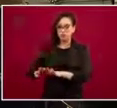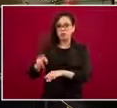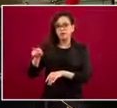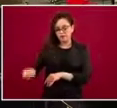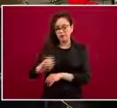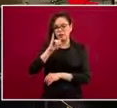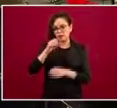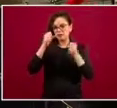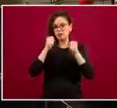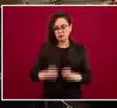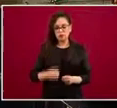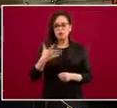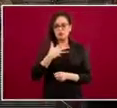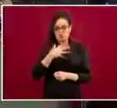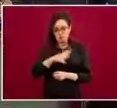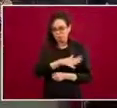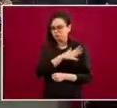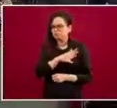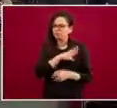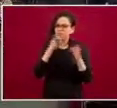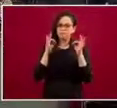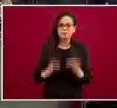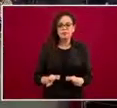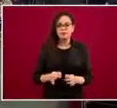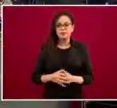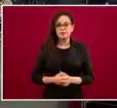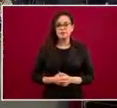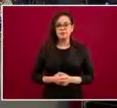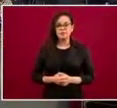use, and which ones are